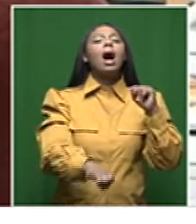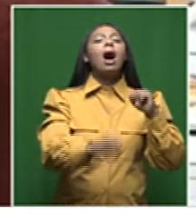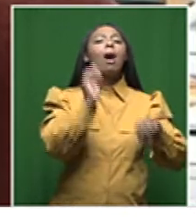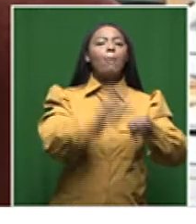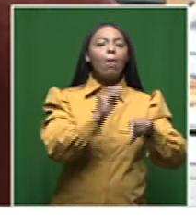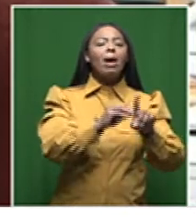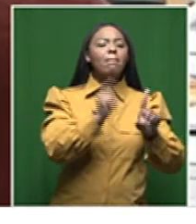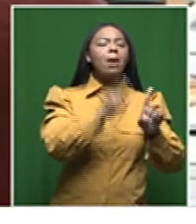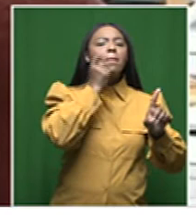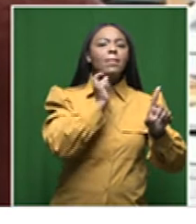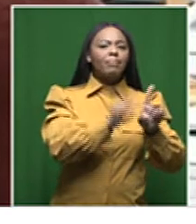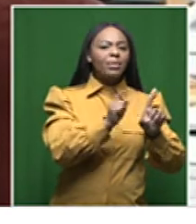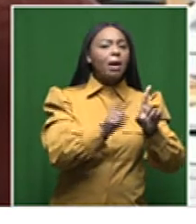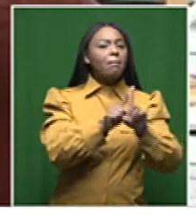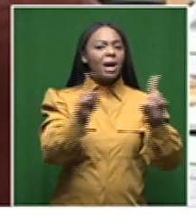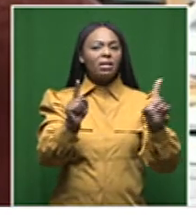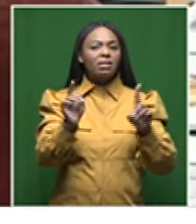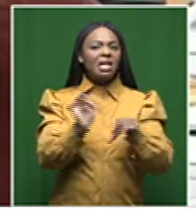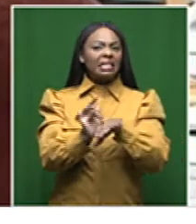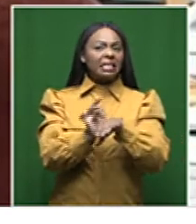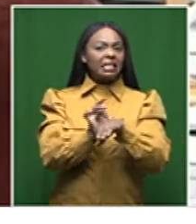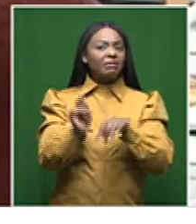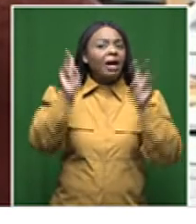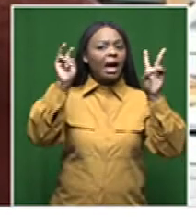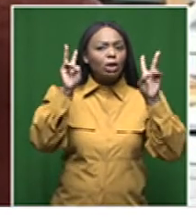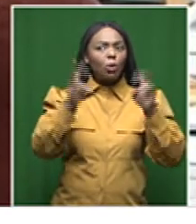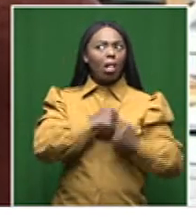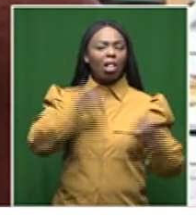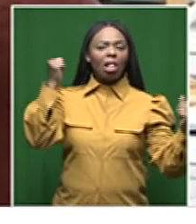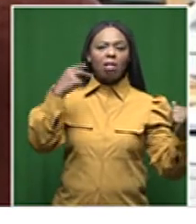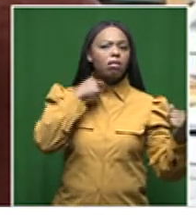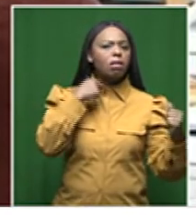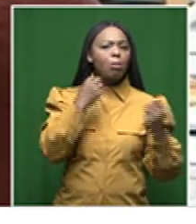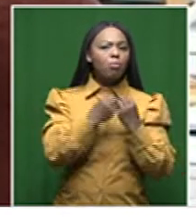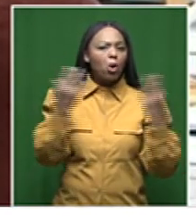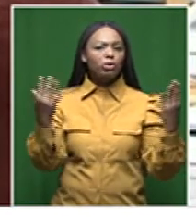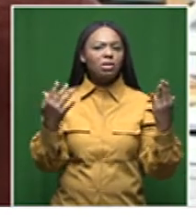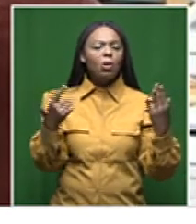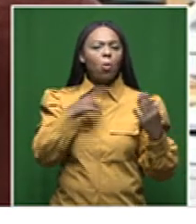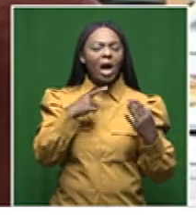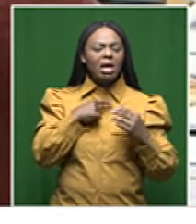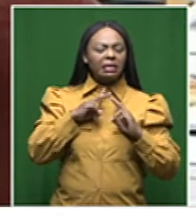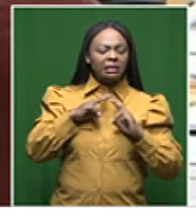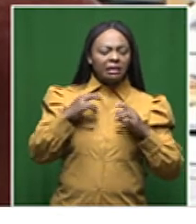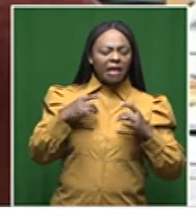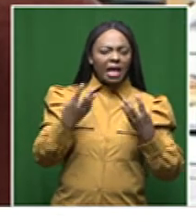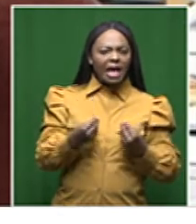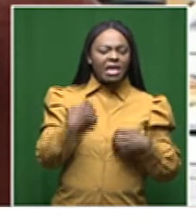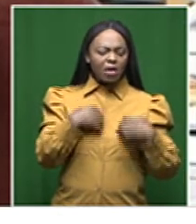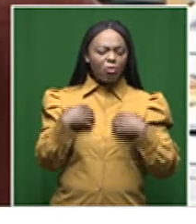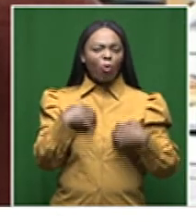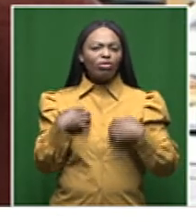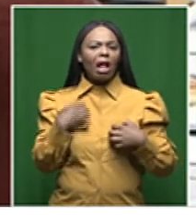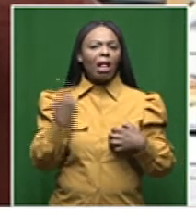talking about this disease of infertility. And not only that, they are suffering alone. And secondly, they do